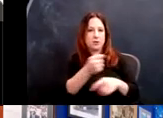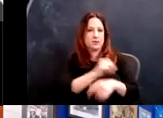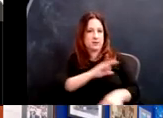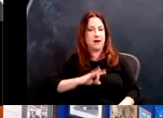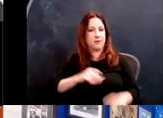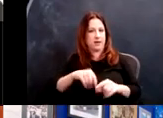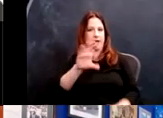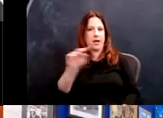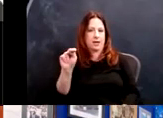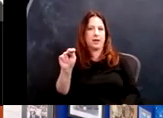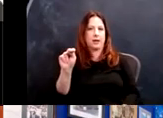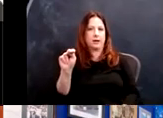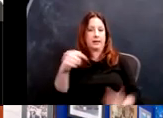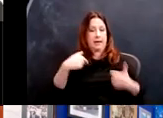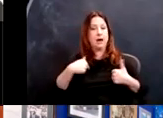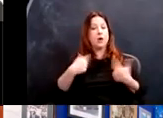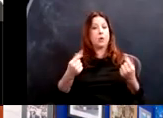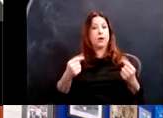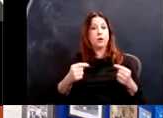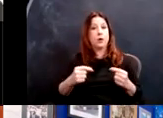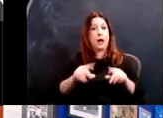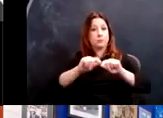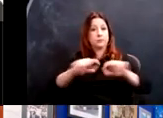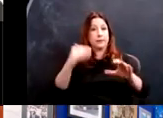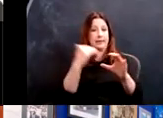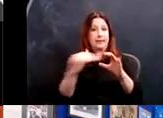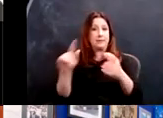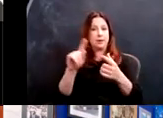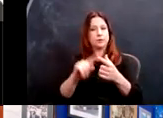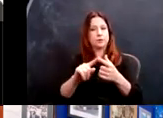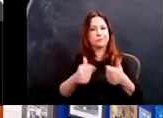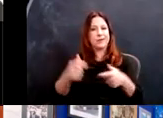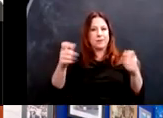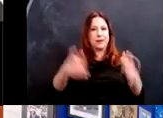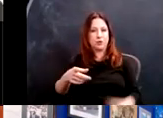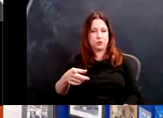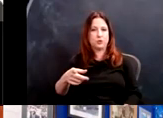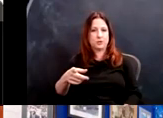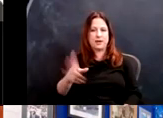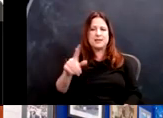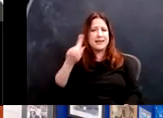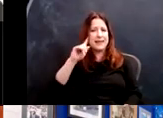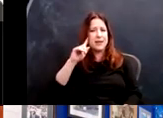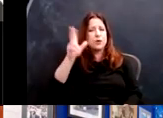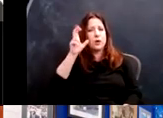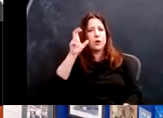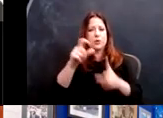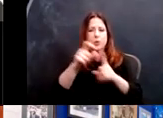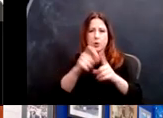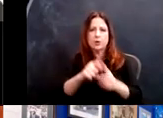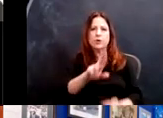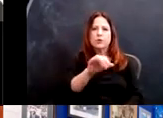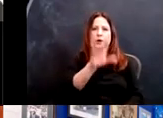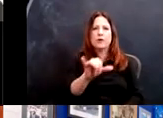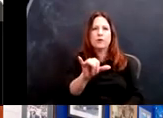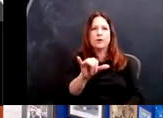Connecticut. I put out an email to the center managers and I said, when you hear the word Recovery Community Center, what's the first thing